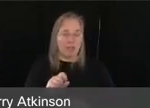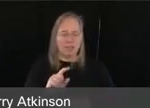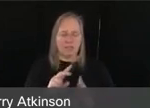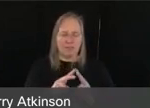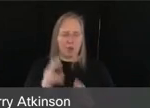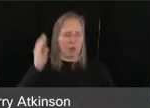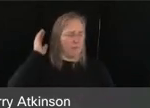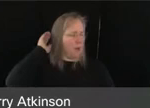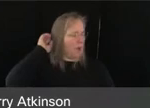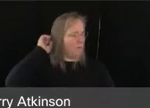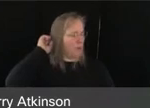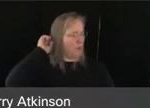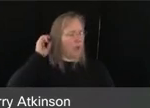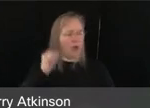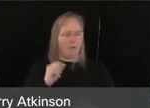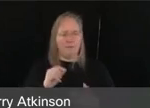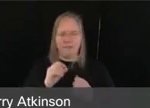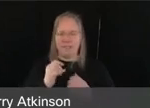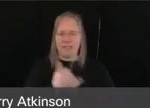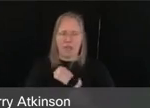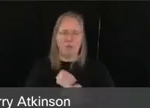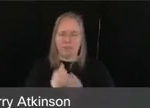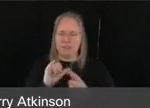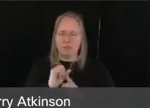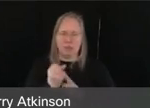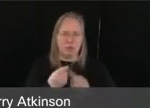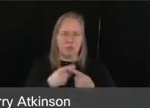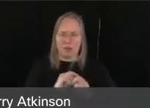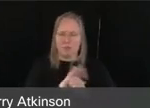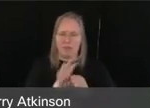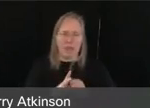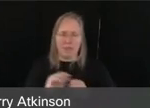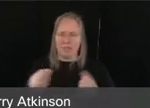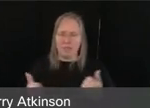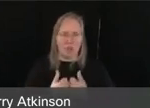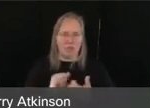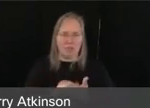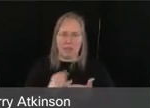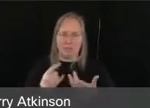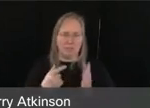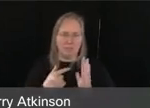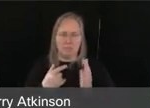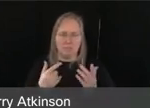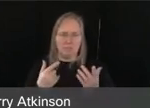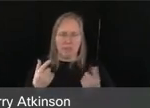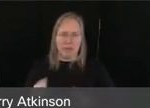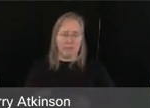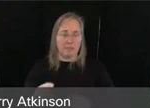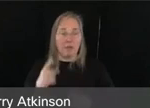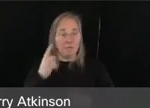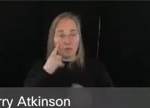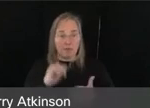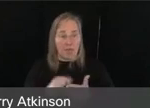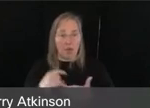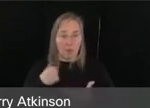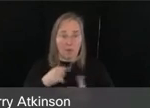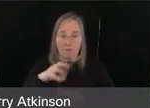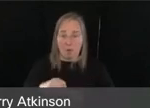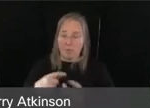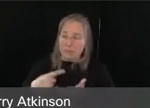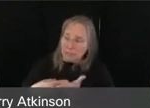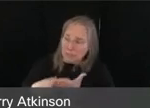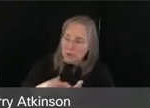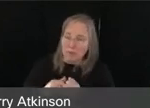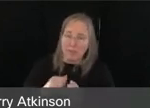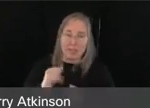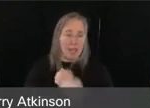county's situation during the pandemic and the challenges it presents. So to that, we are engaged in discussions with the county and